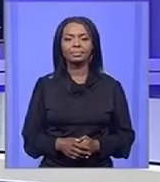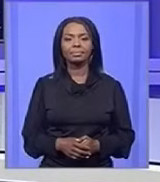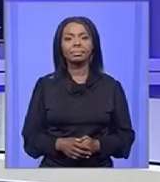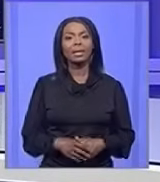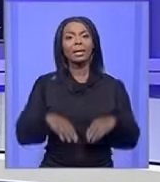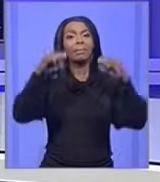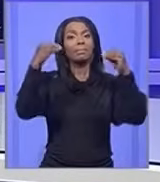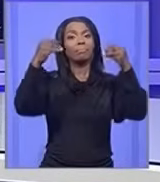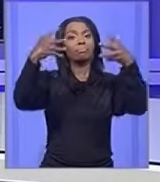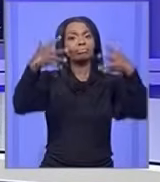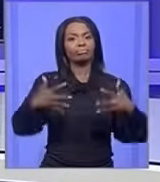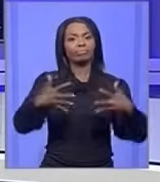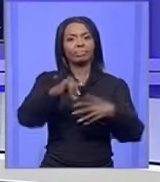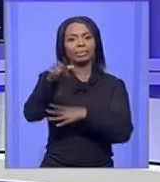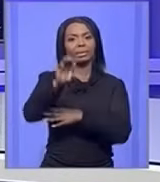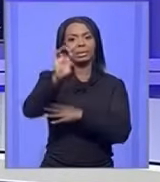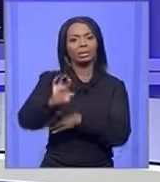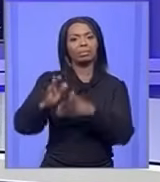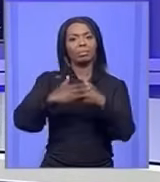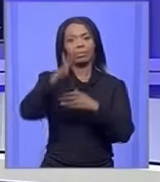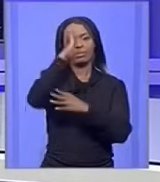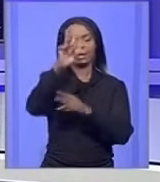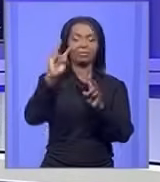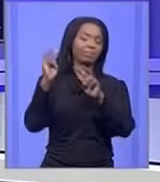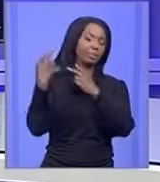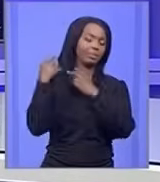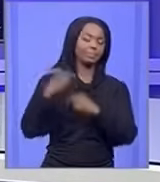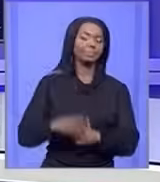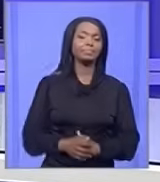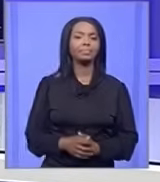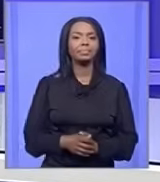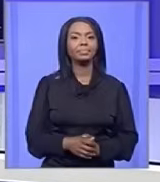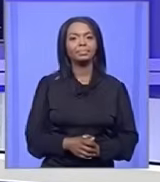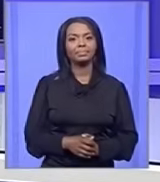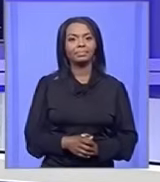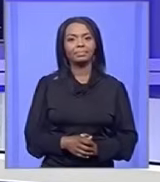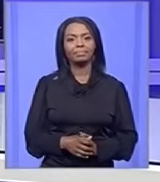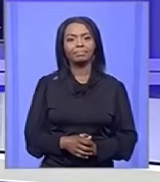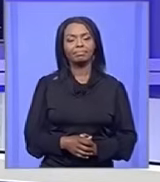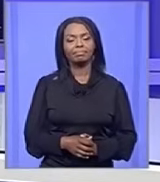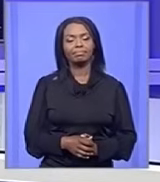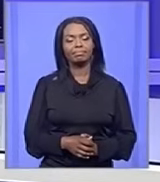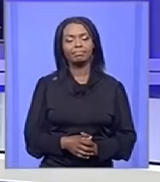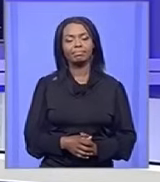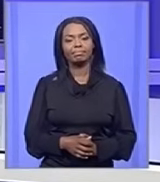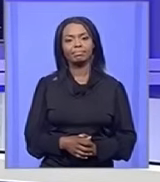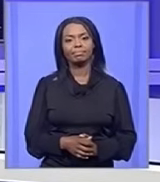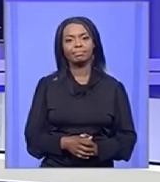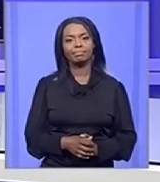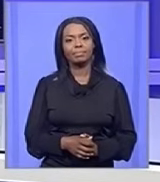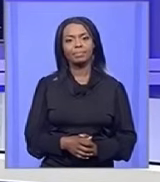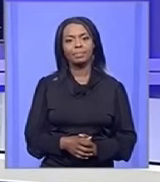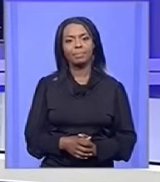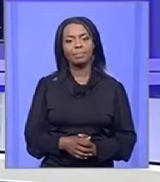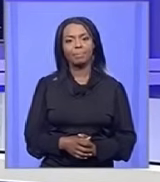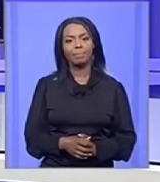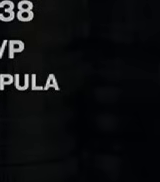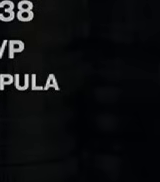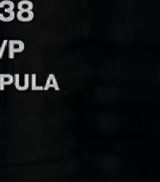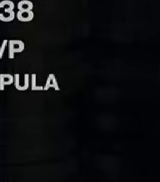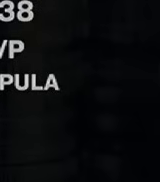Bjale a re boneng ka boripana gore mebaraka e be eme bjang ge JSE e tswelela pijana ka iri ya bohlano.